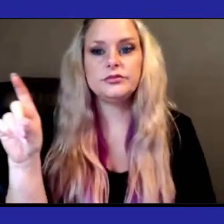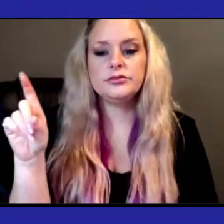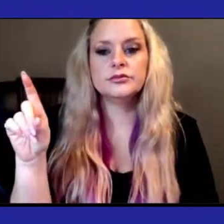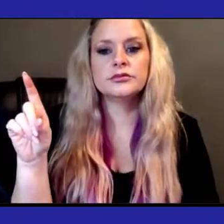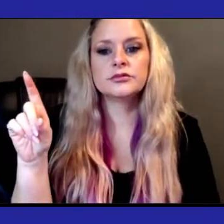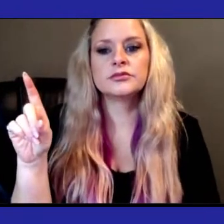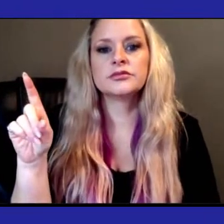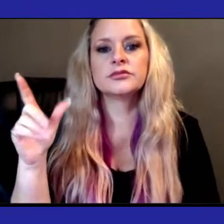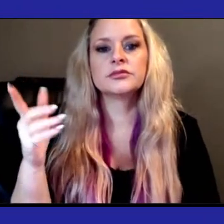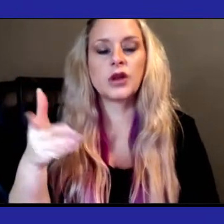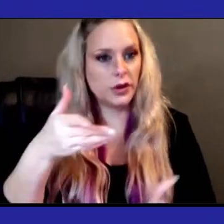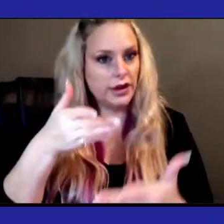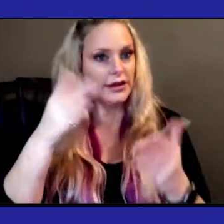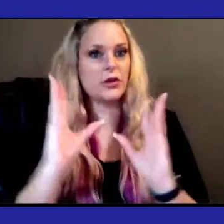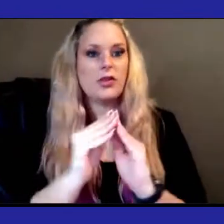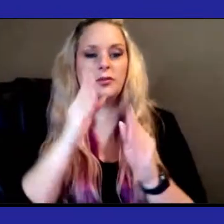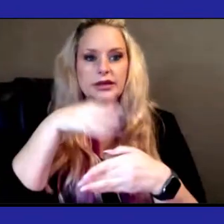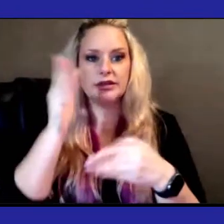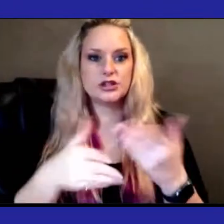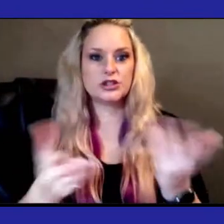None. Meeting adjourned. That Thank might you. have been the fastest.